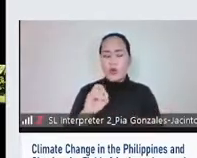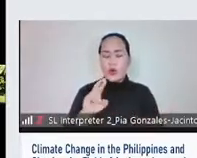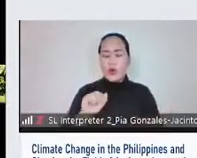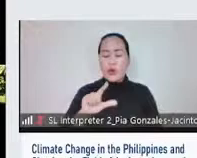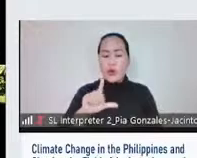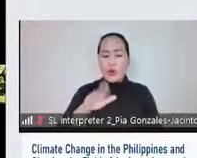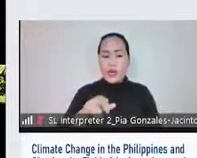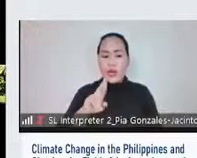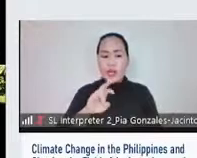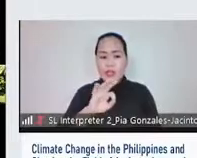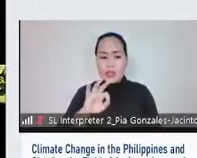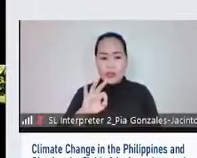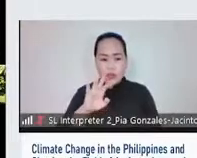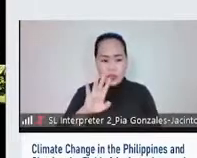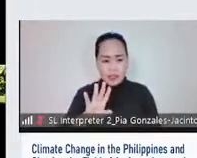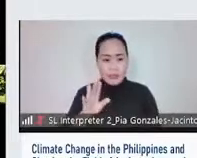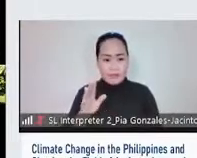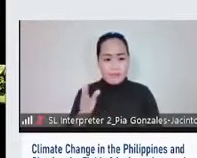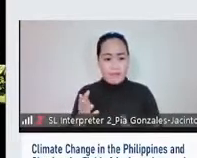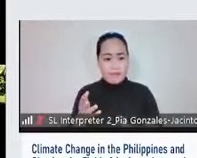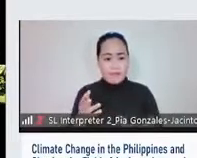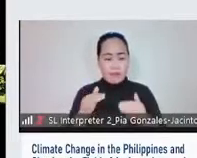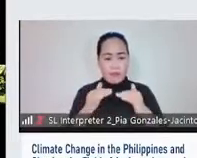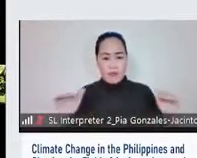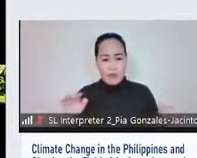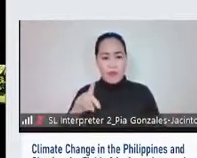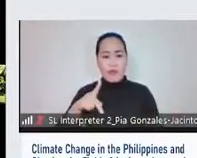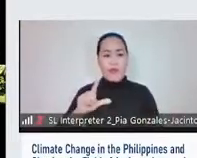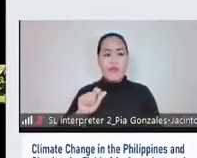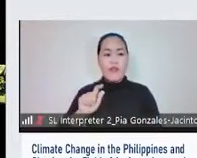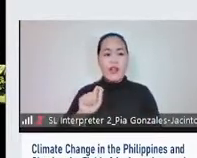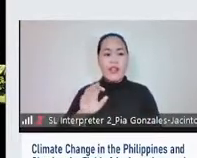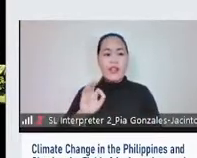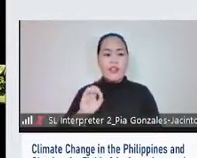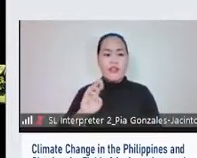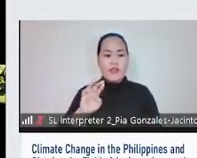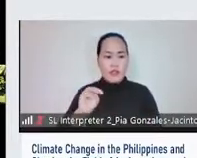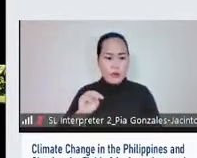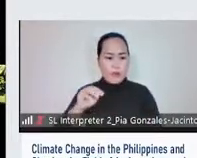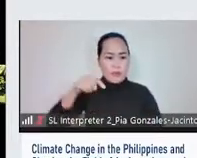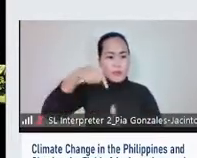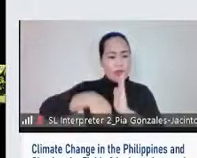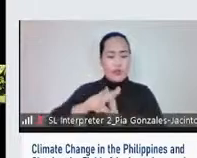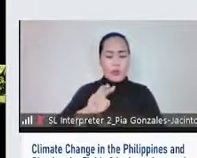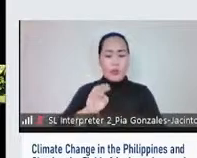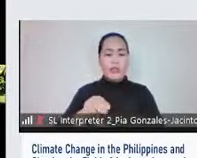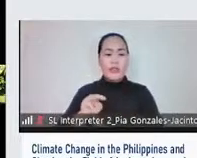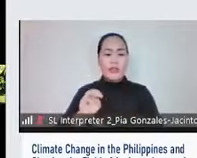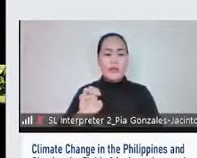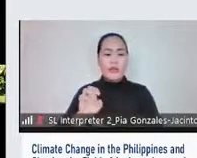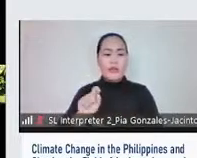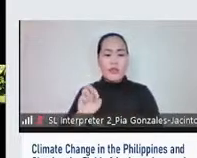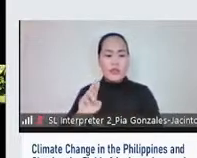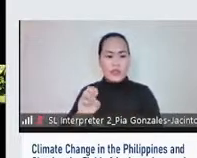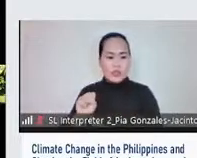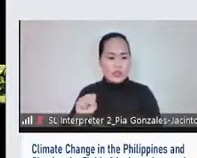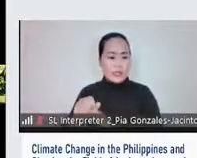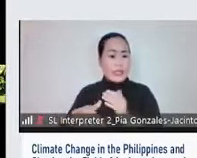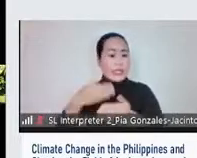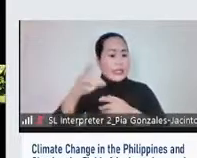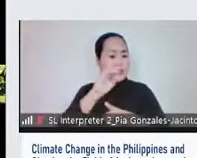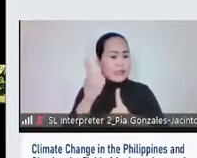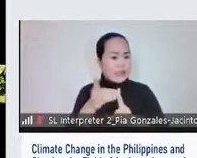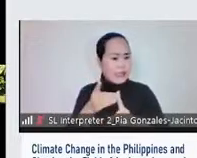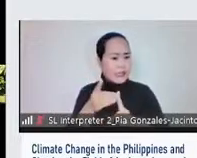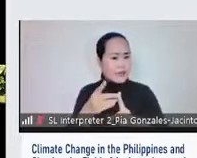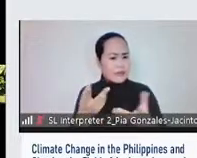form a coral reef platform at the depth of 20 meters. But then the next date we got was